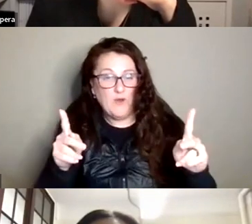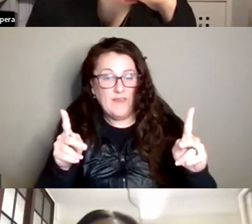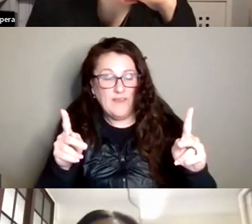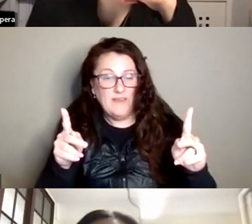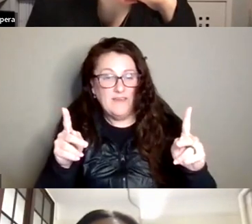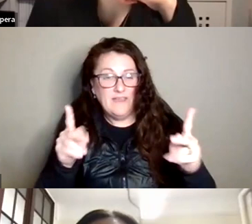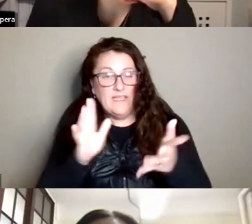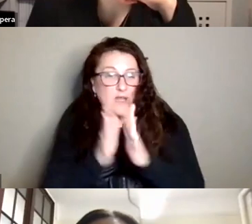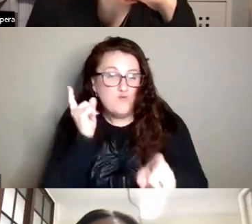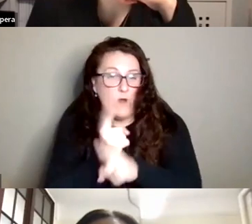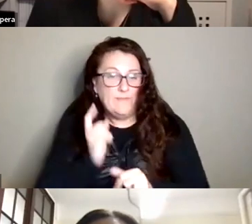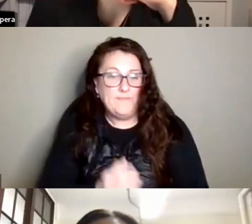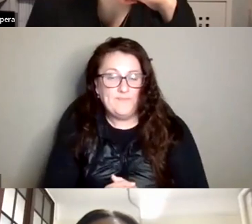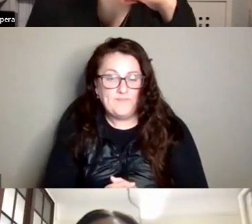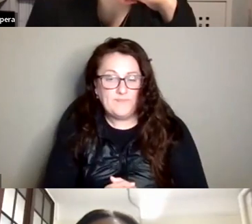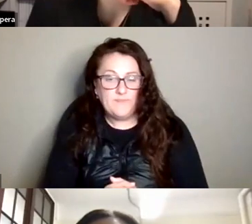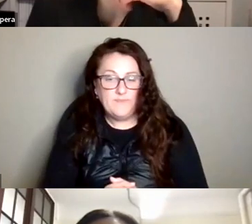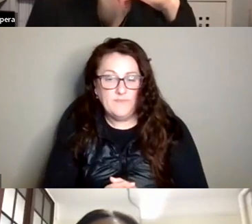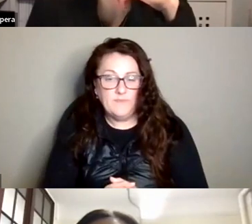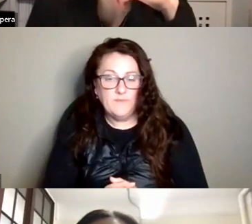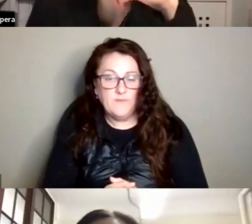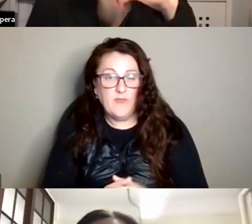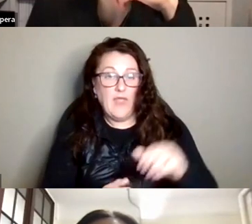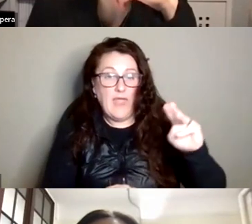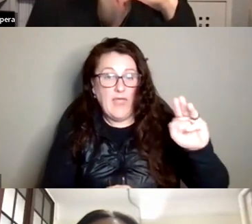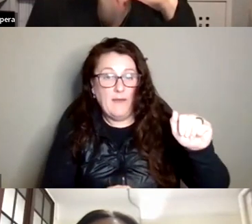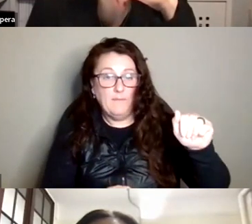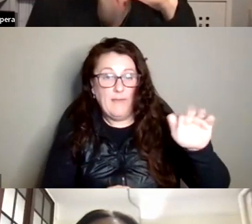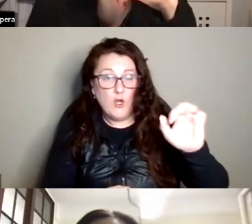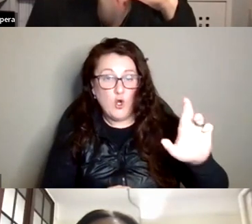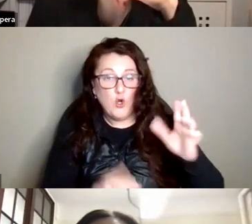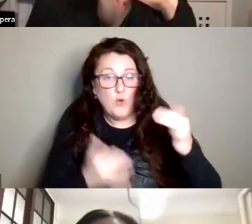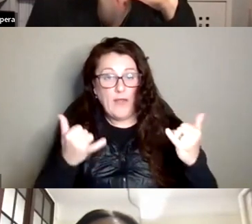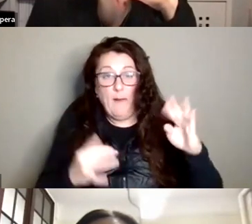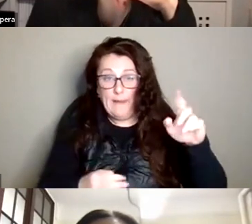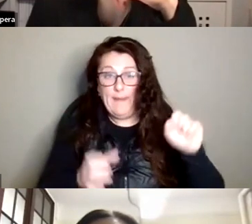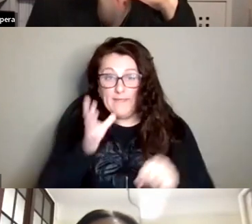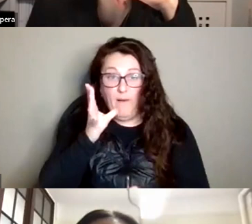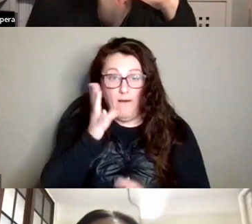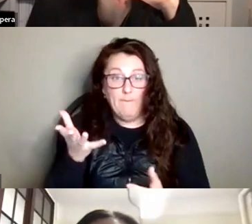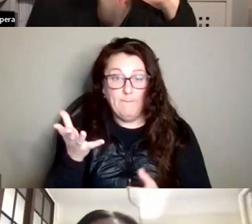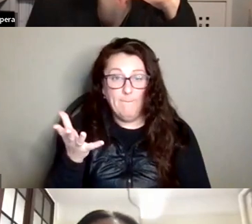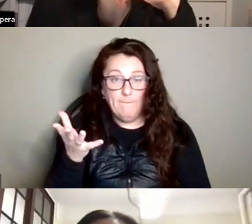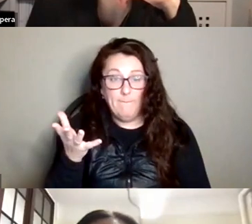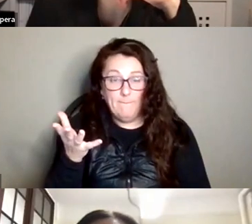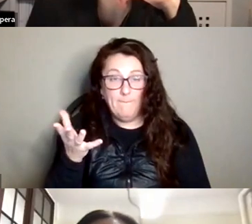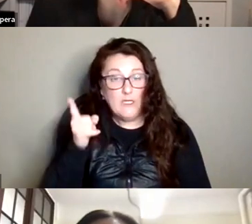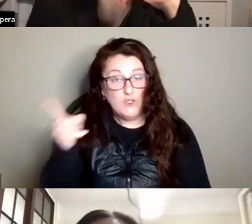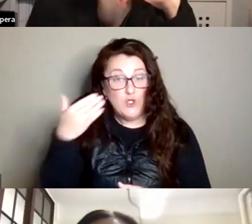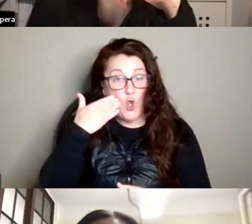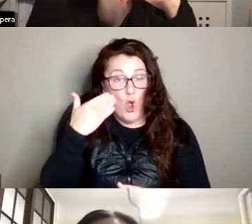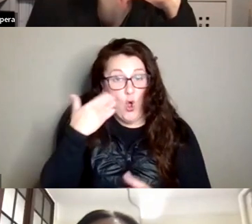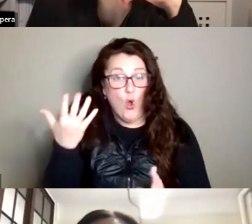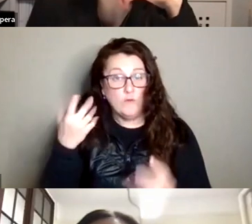to get it right. We have a mayor now who is a BPS parent and who knows what